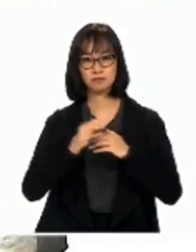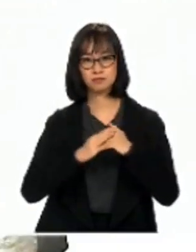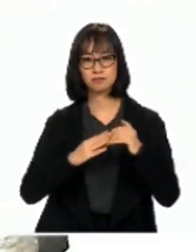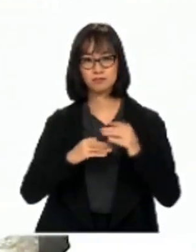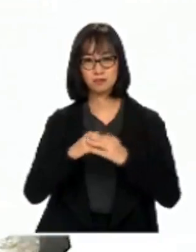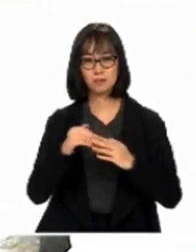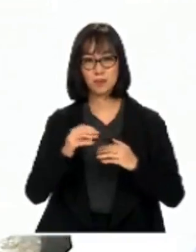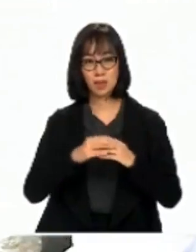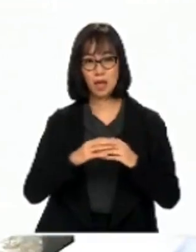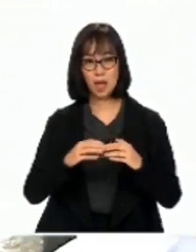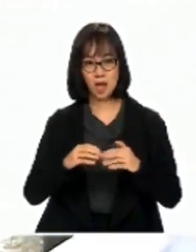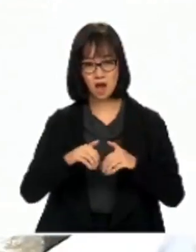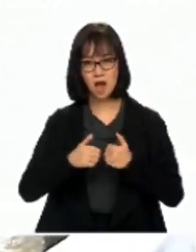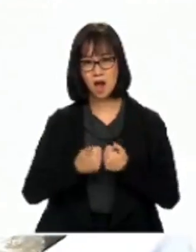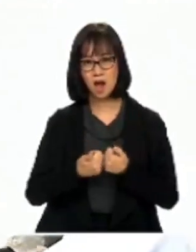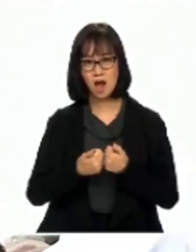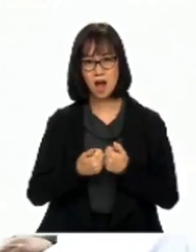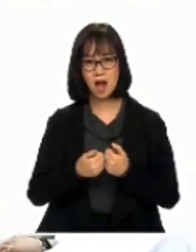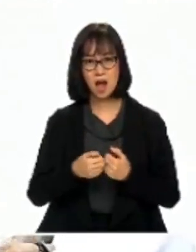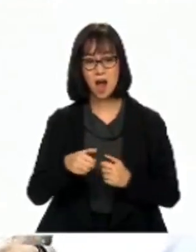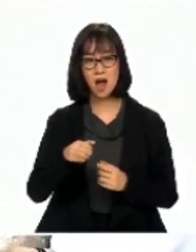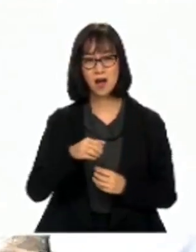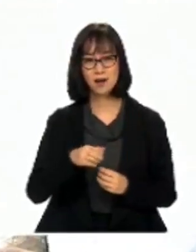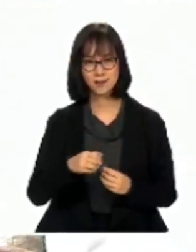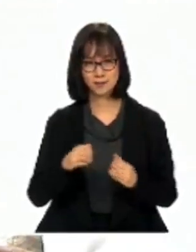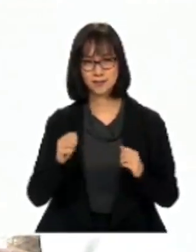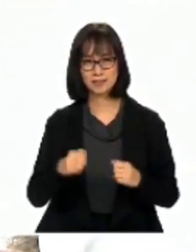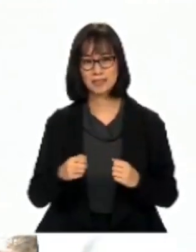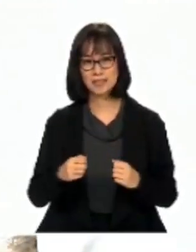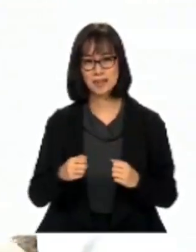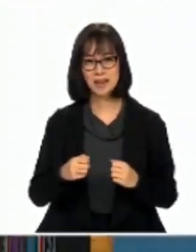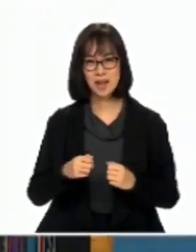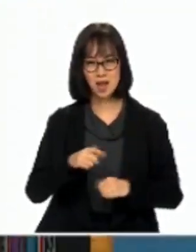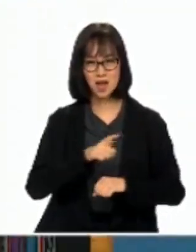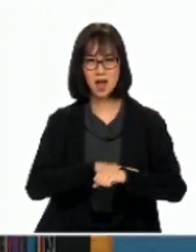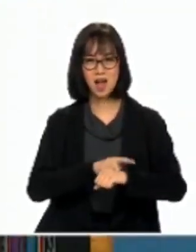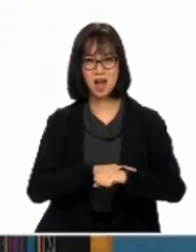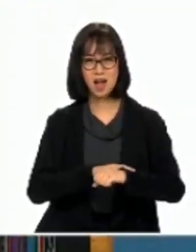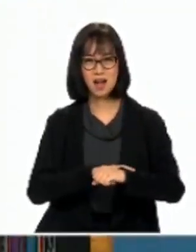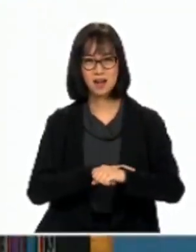heated during winter time, I want to go.